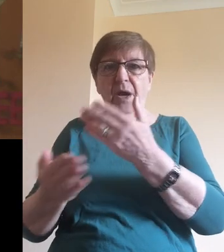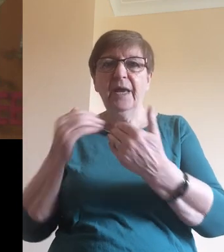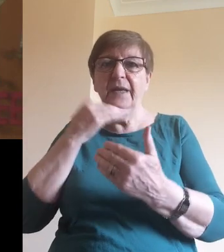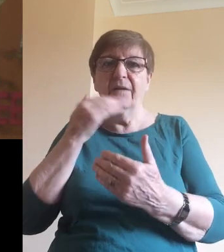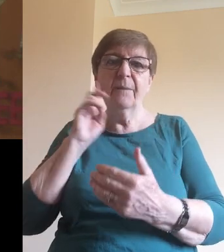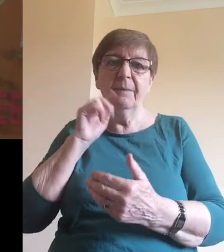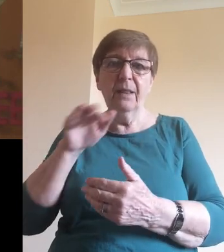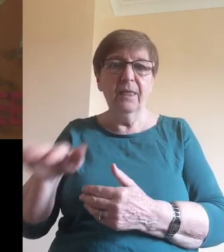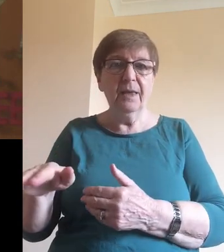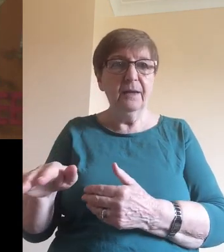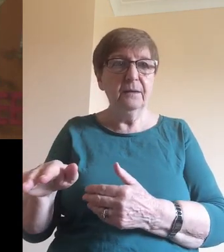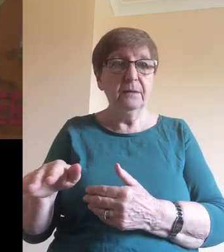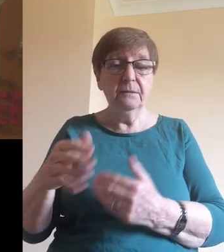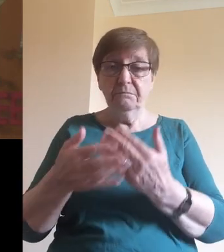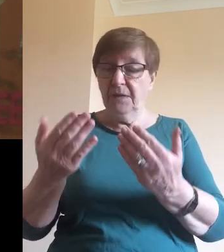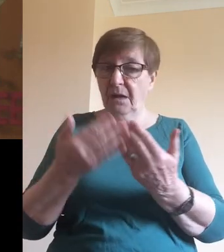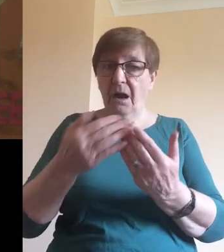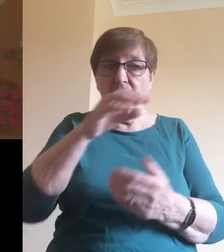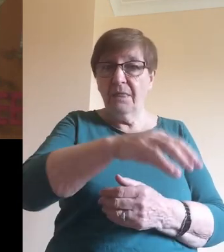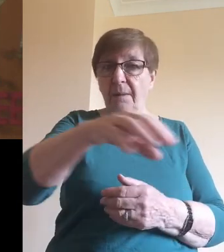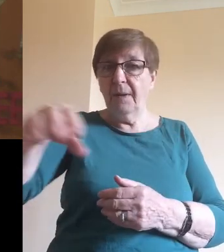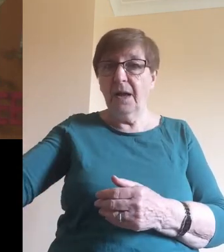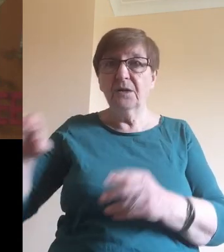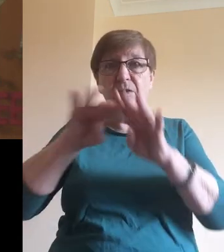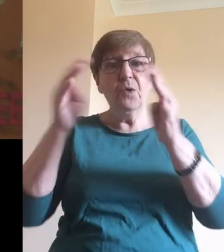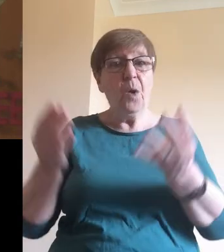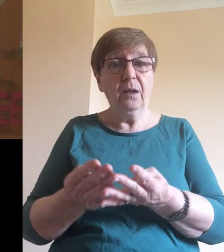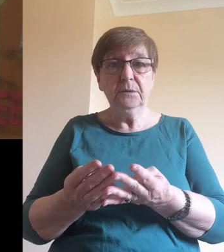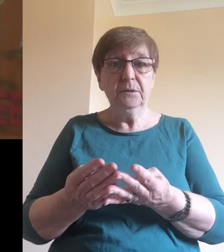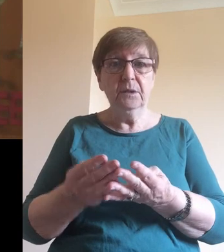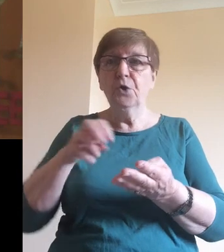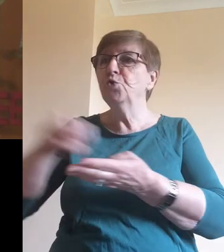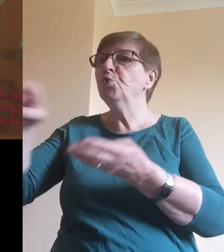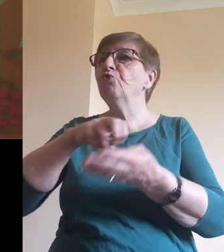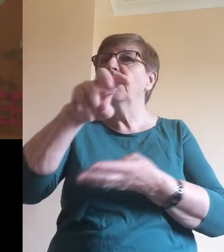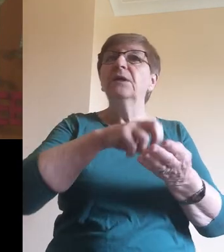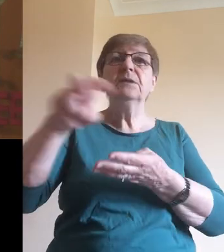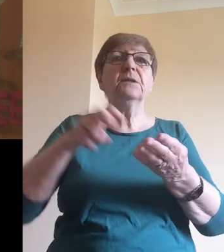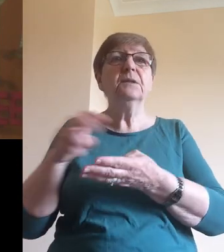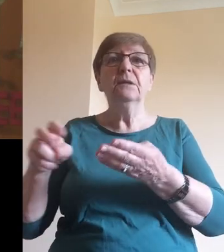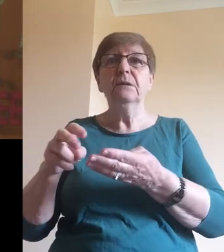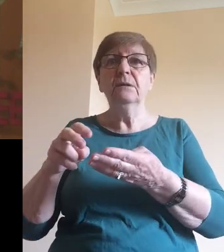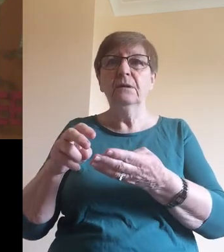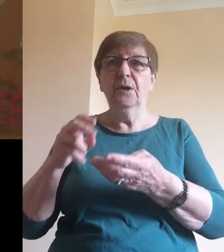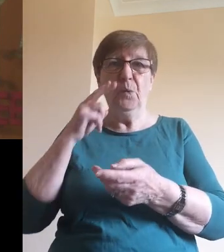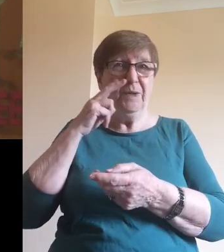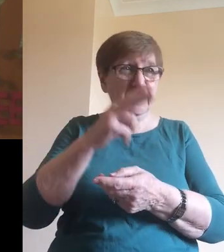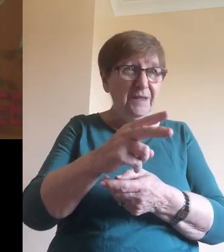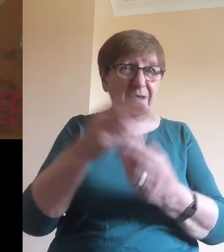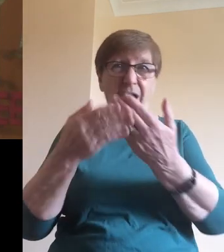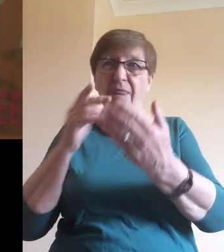And in many other parts of the world, the opulence of tourists is a sickening reminder to the locals of